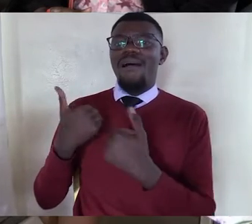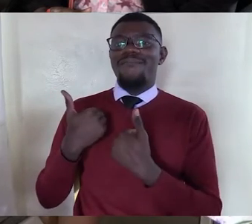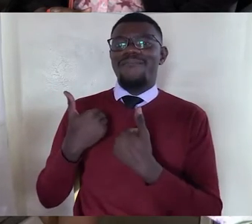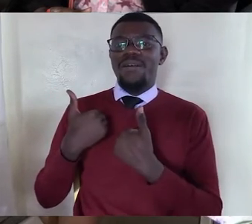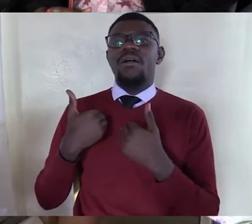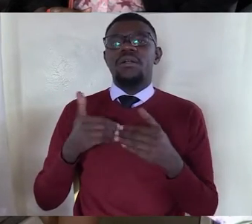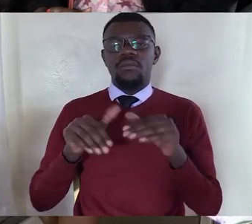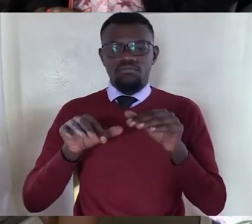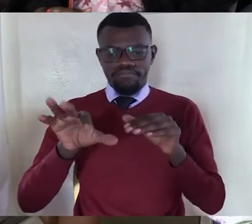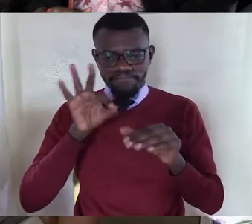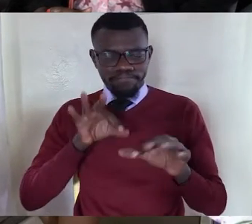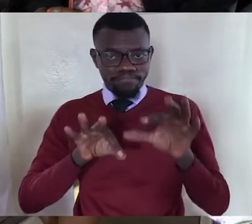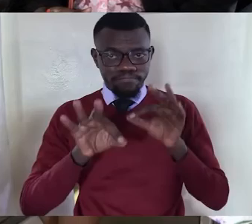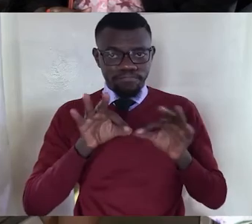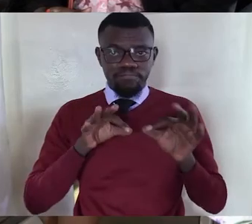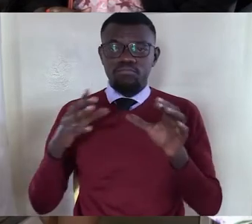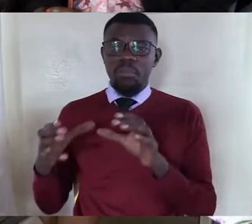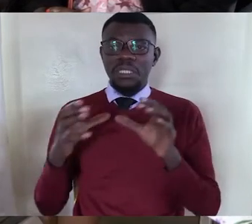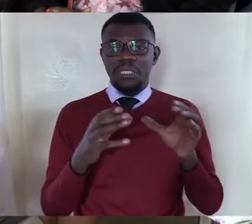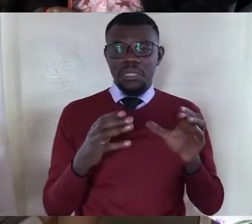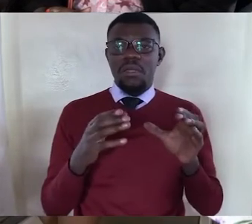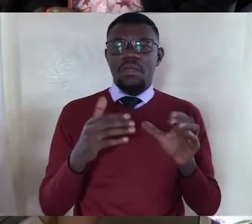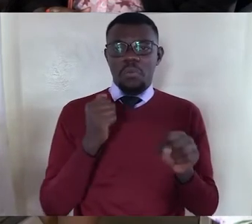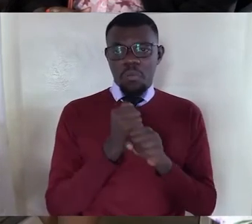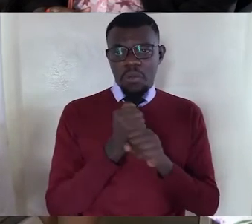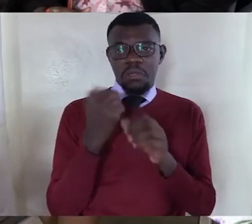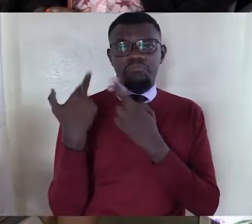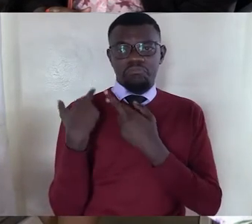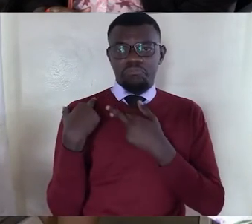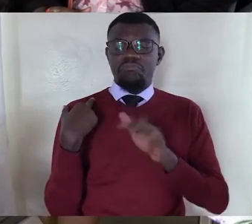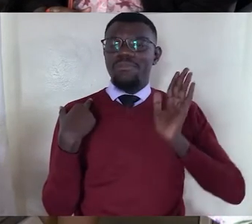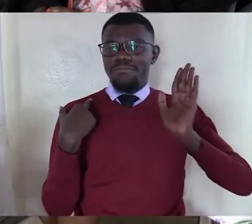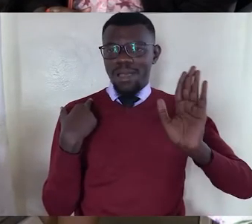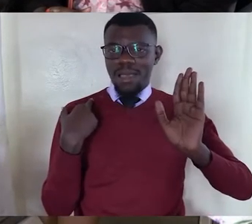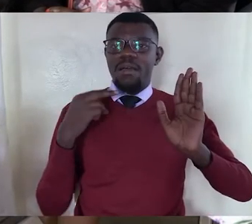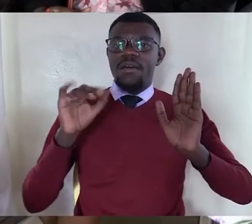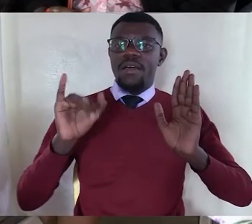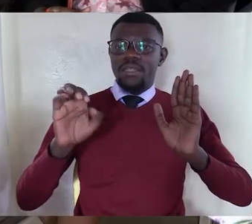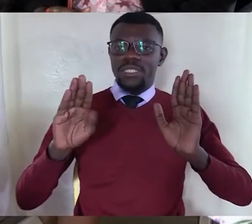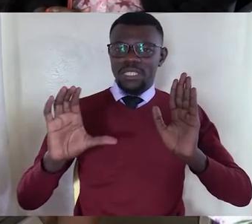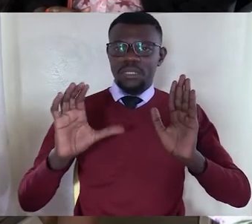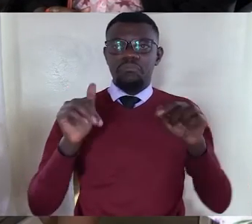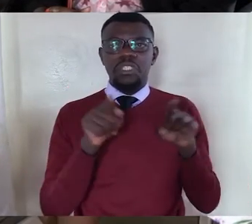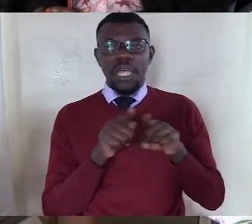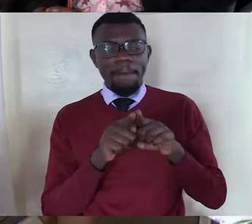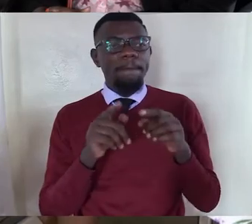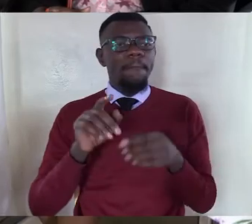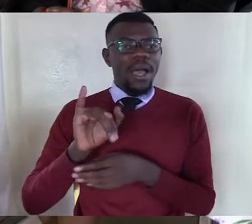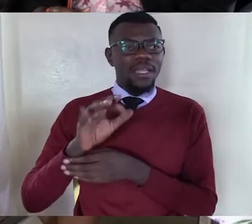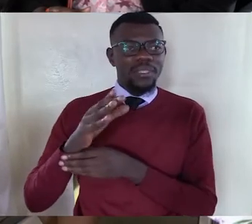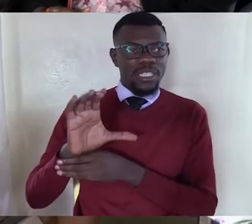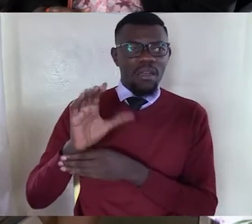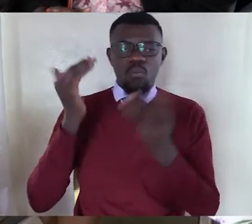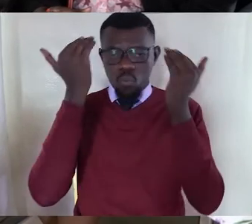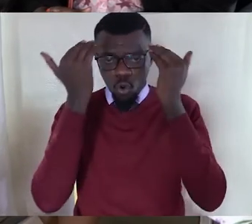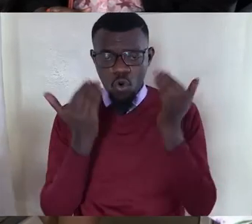their ability to be able to enforce this, because IBC is on record saying that they will reject any lists that do not meet the two-thirds gender